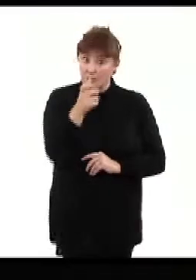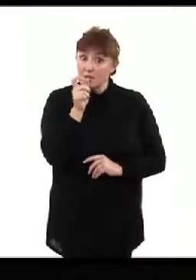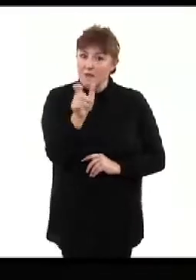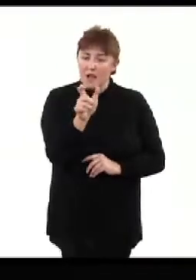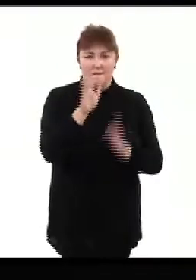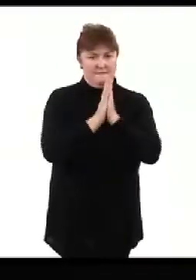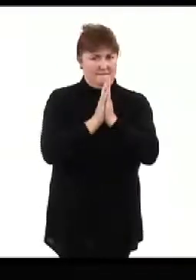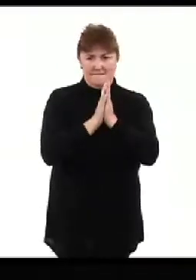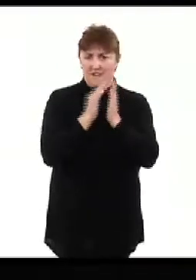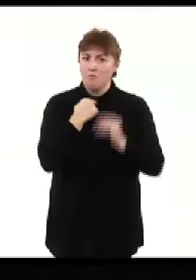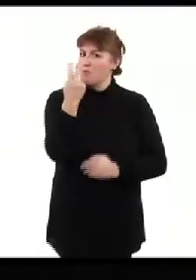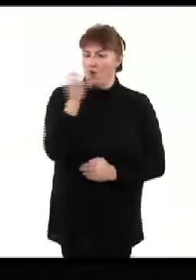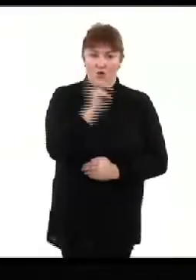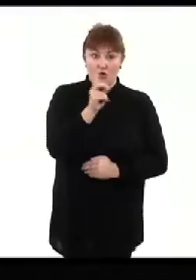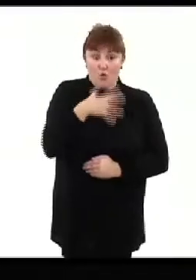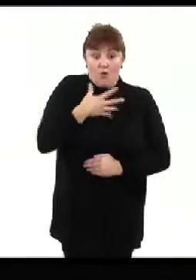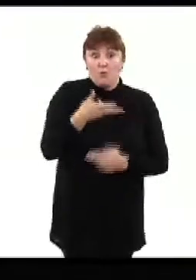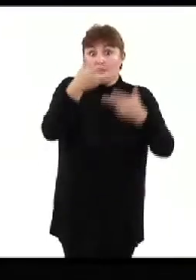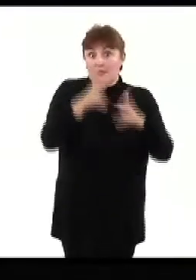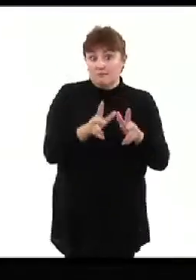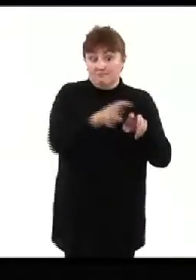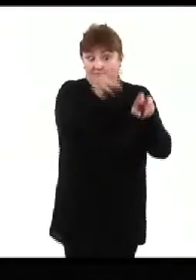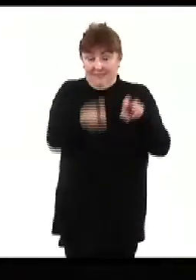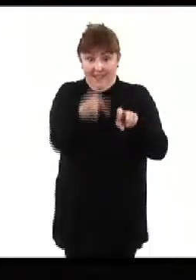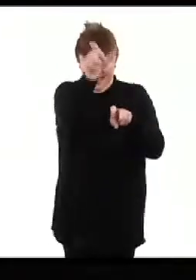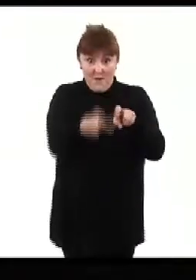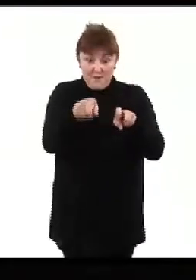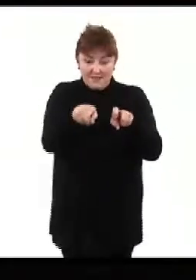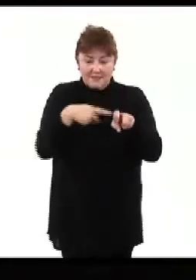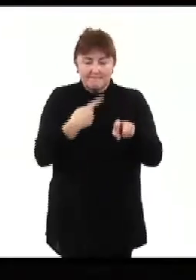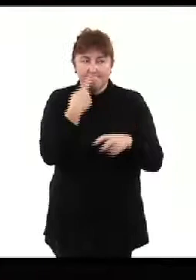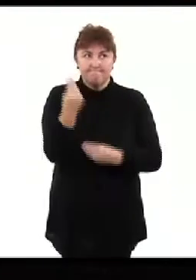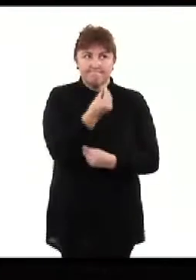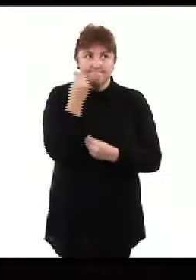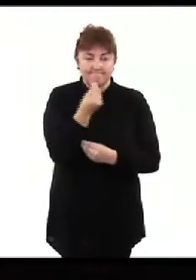can see if you can get that feeling.